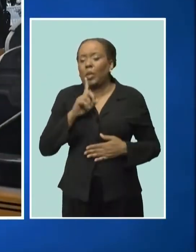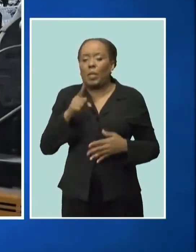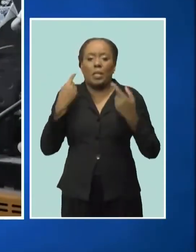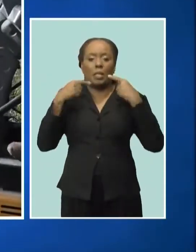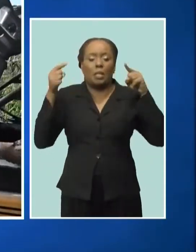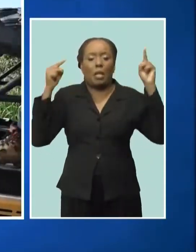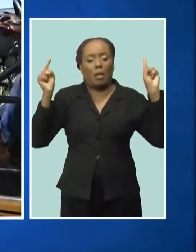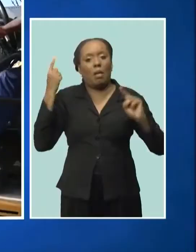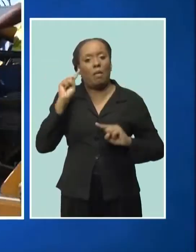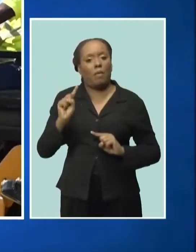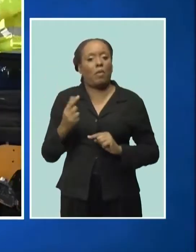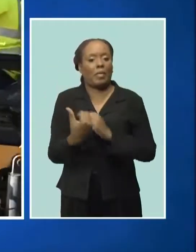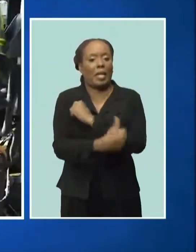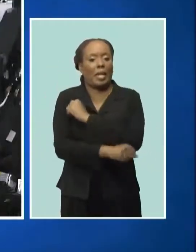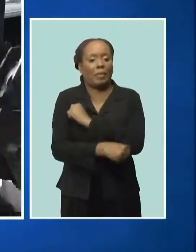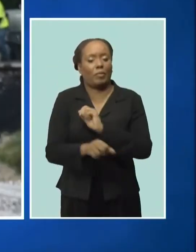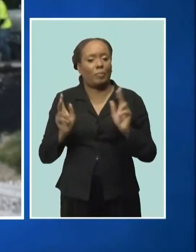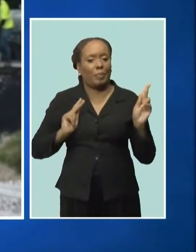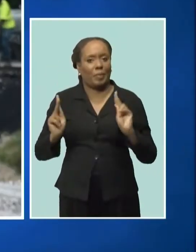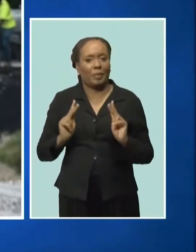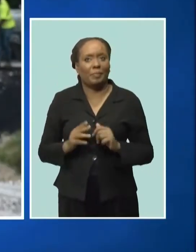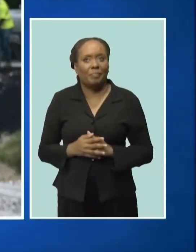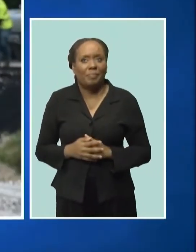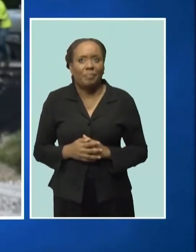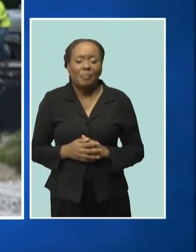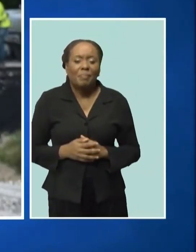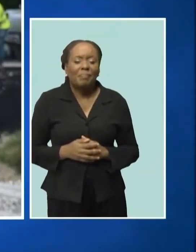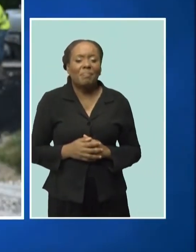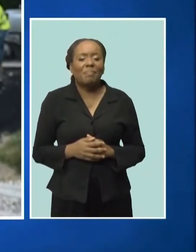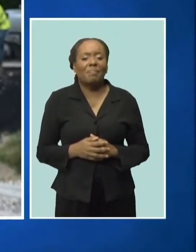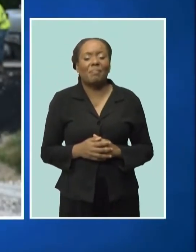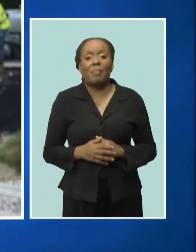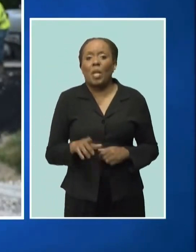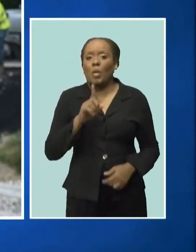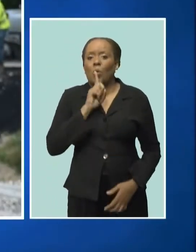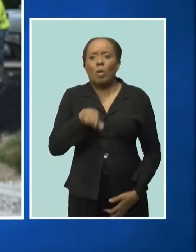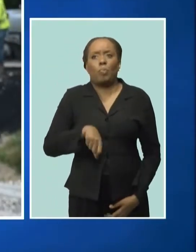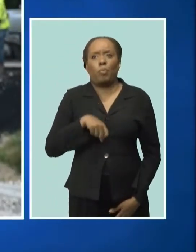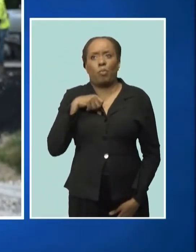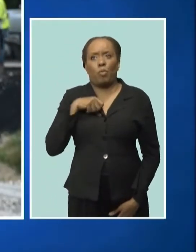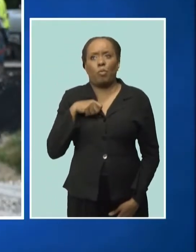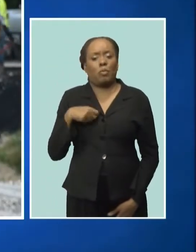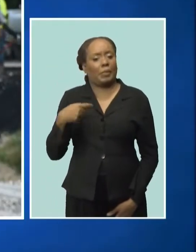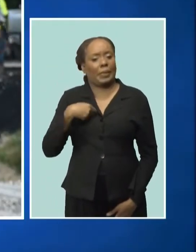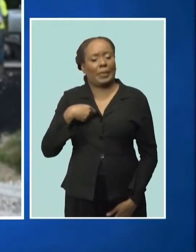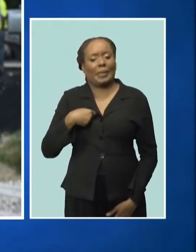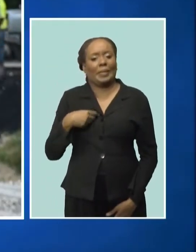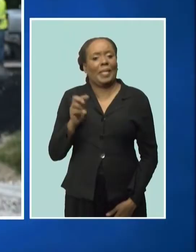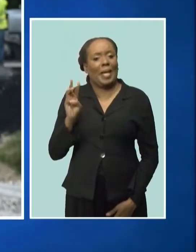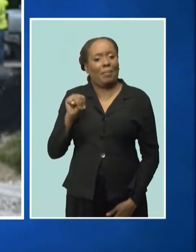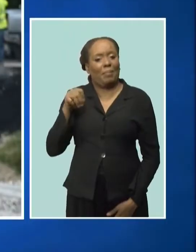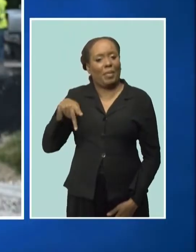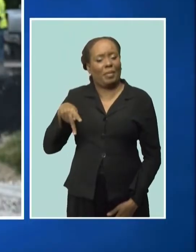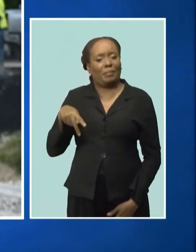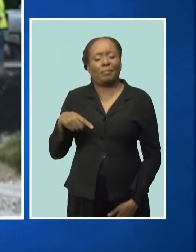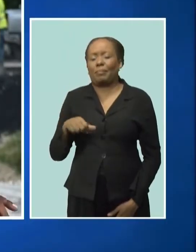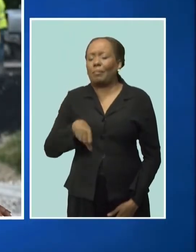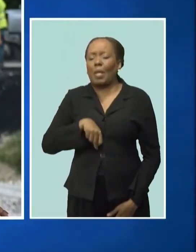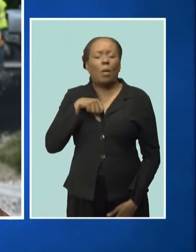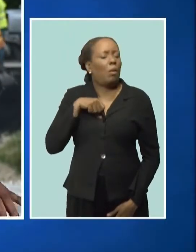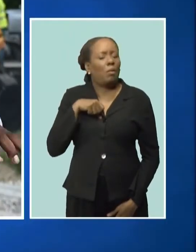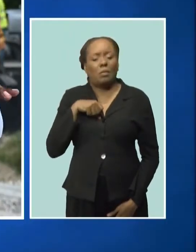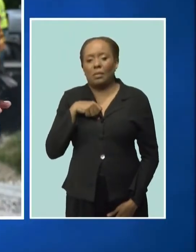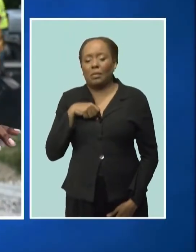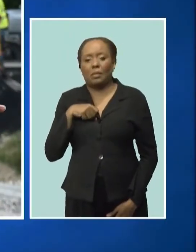of St. Andrew. I must say I'm very proud as an MP to know that I would have been